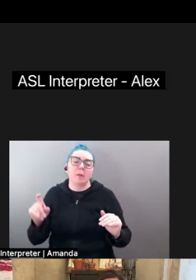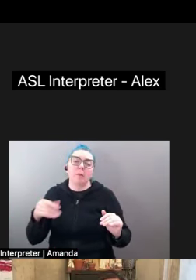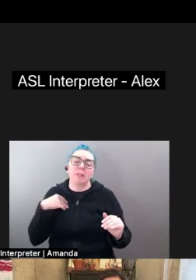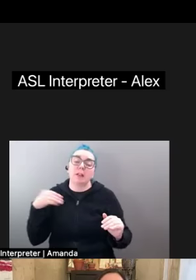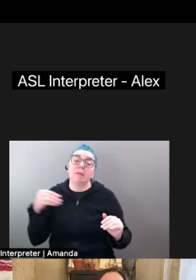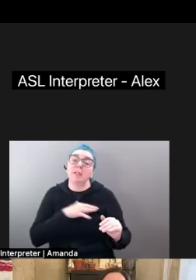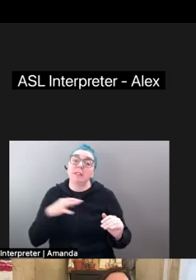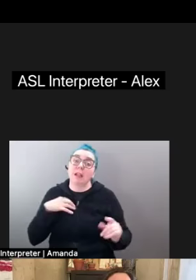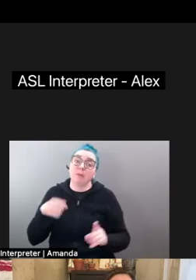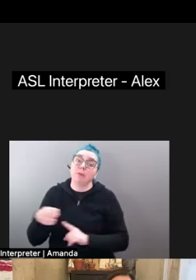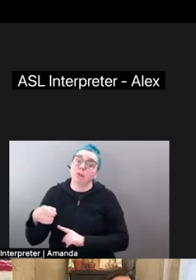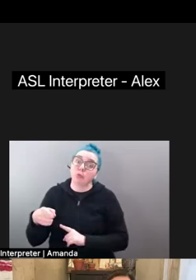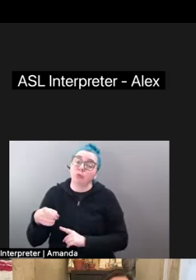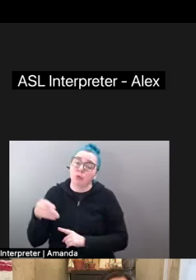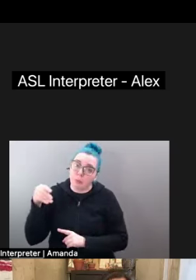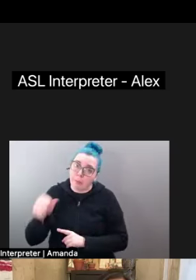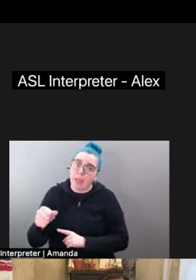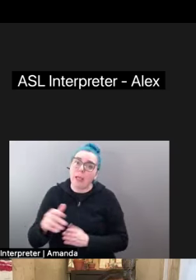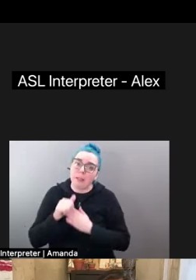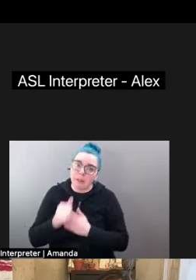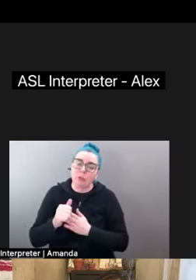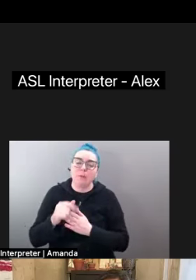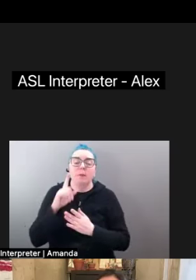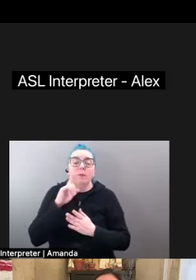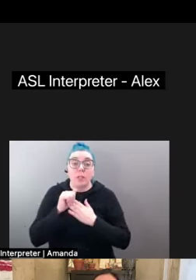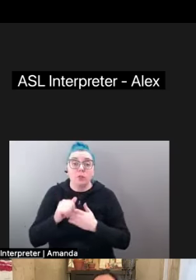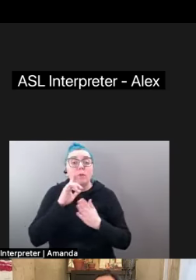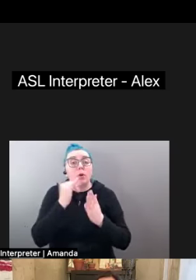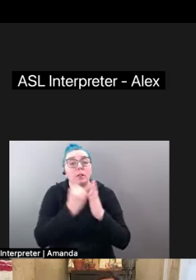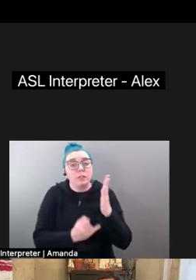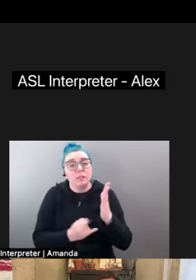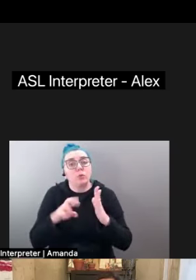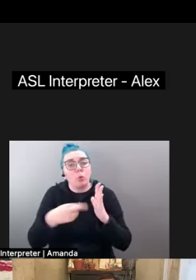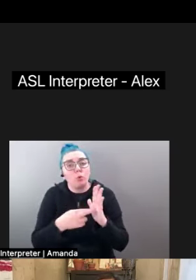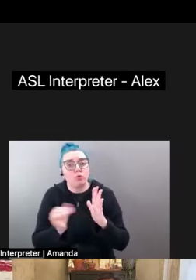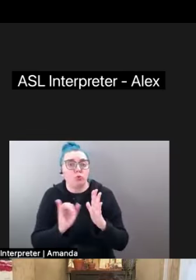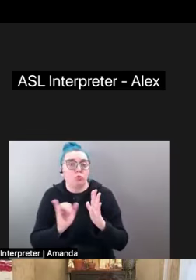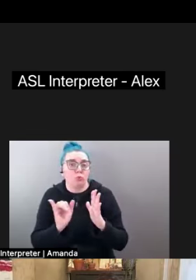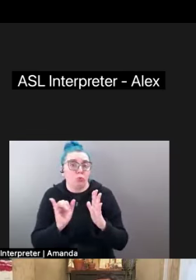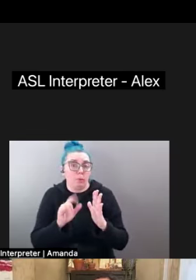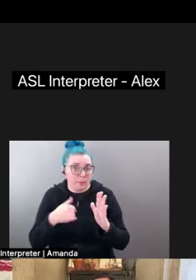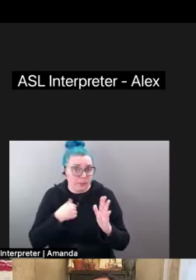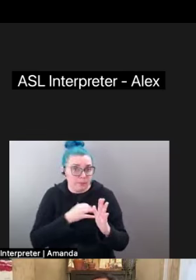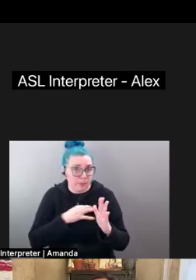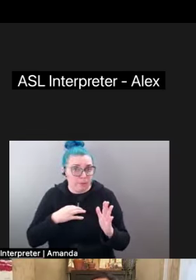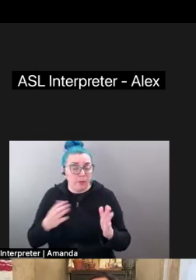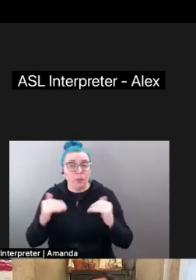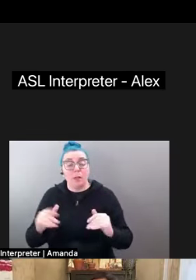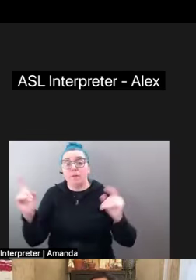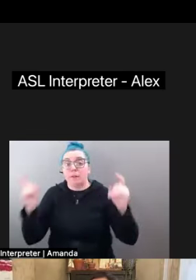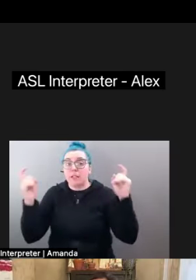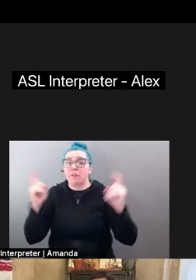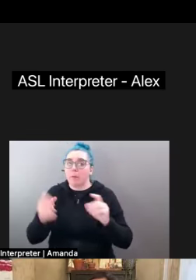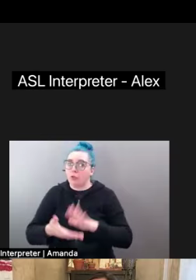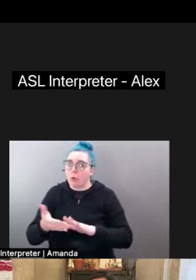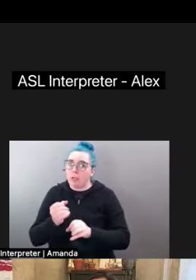and leadership in both artistic and administrative roles. You also have to produce the festival annually and have a